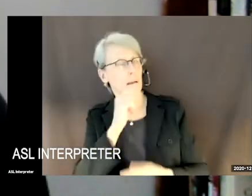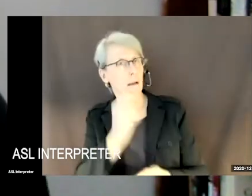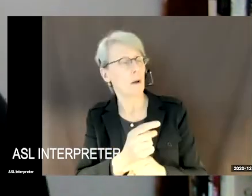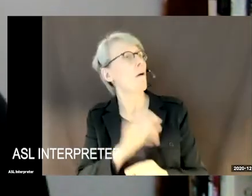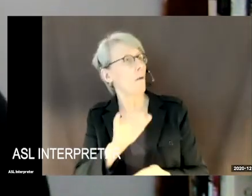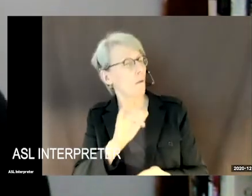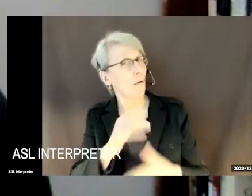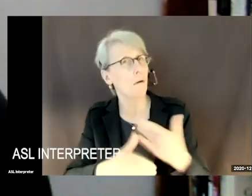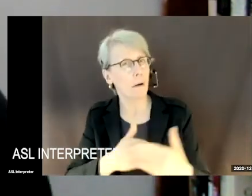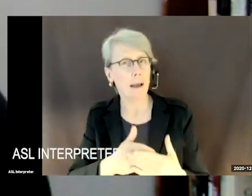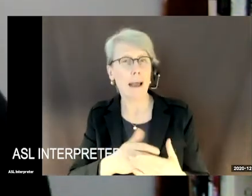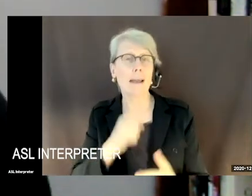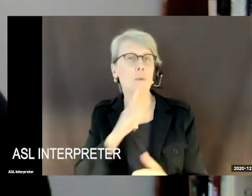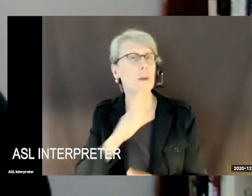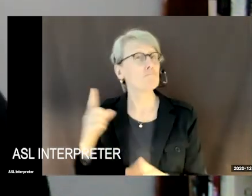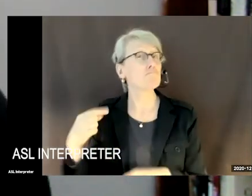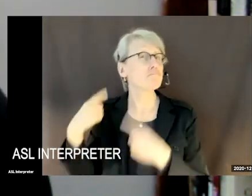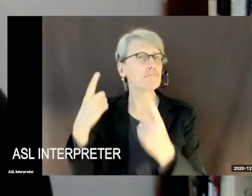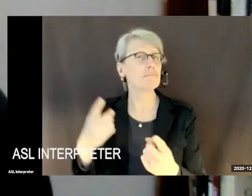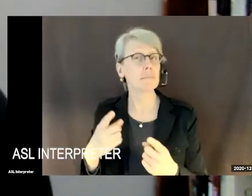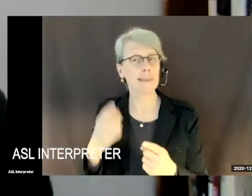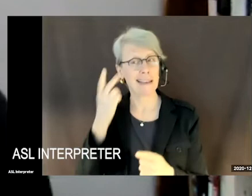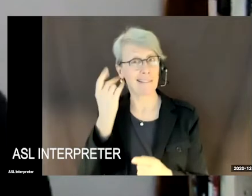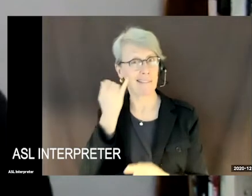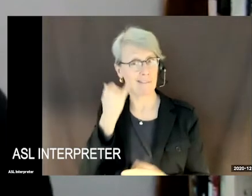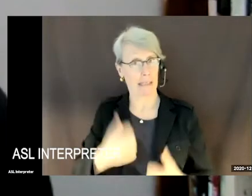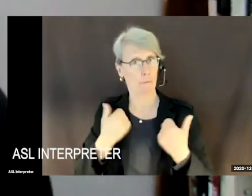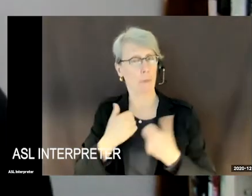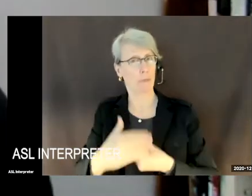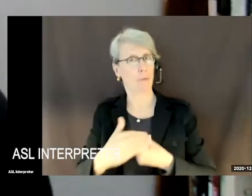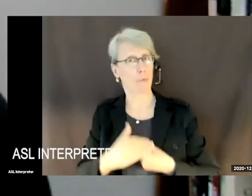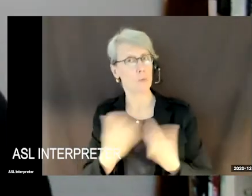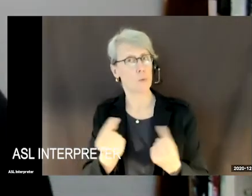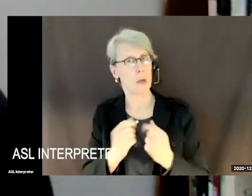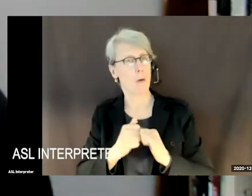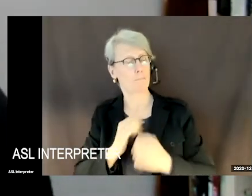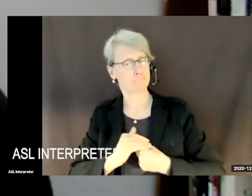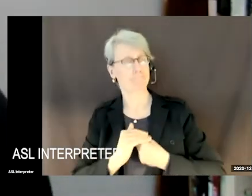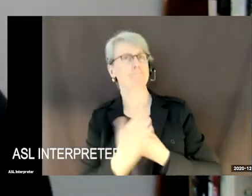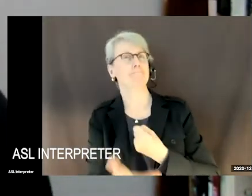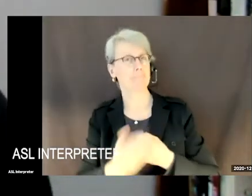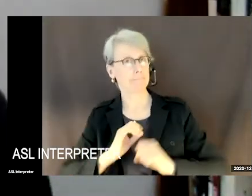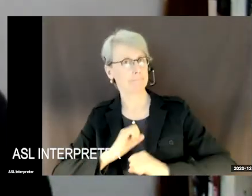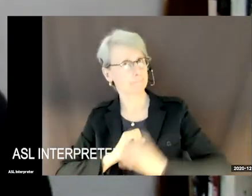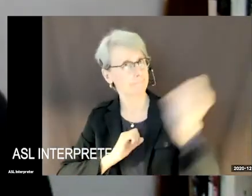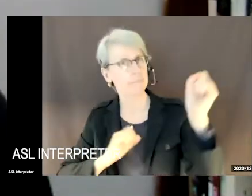classic way, especially for the oppressed, is to demonstrate and to say, we're not going to